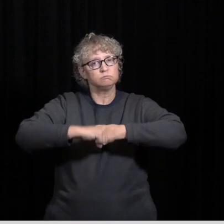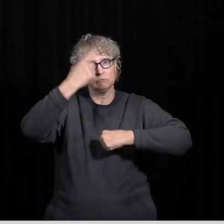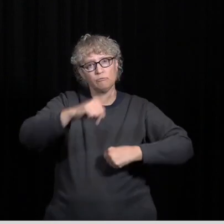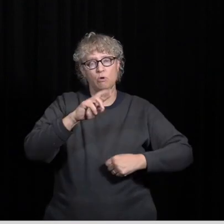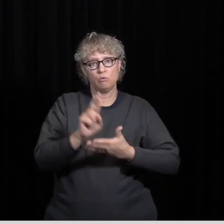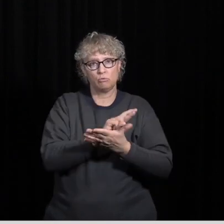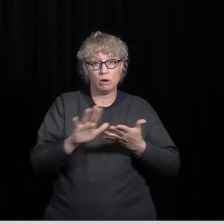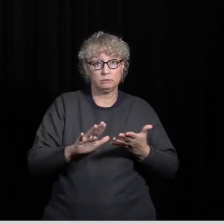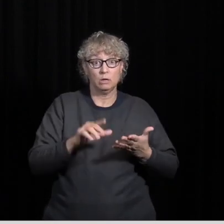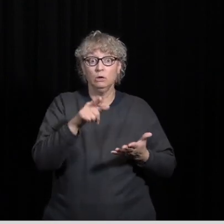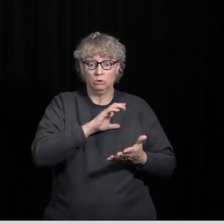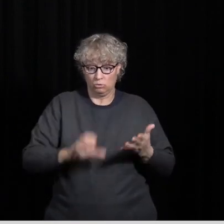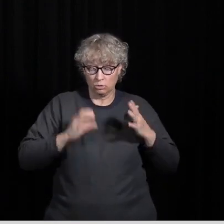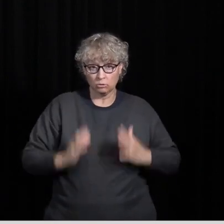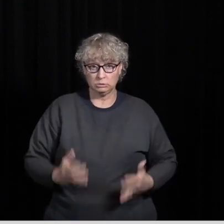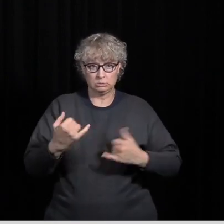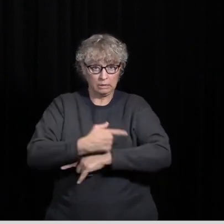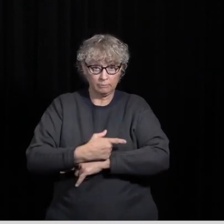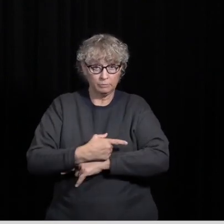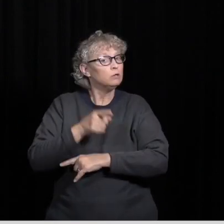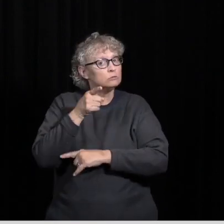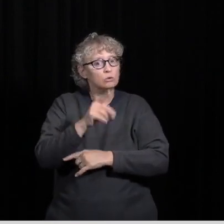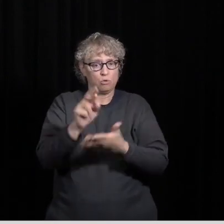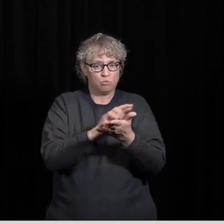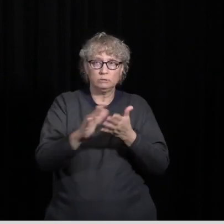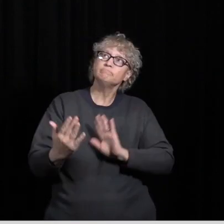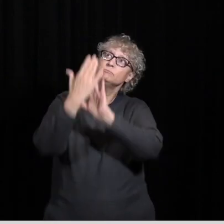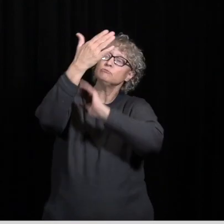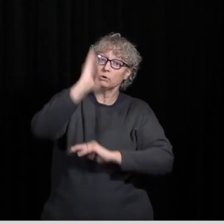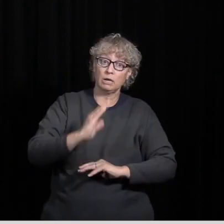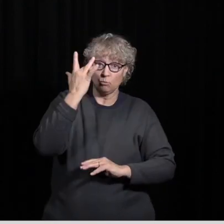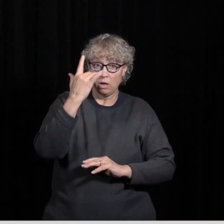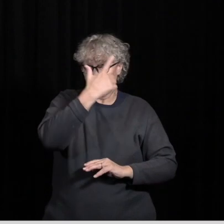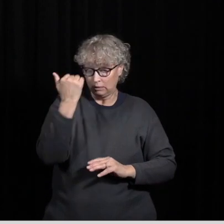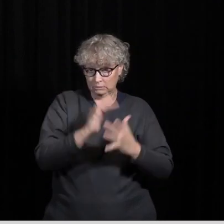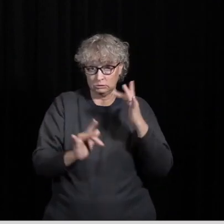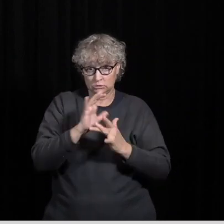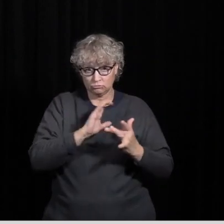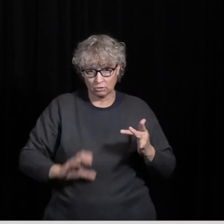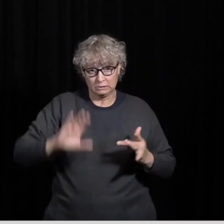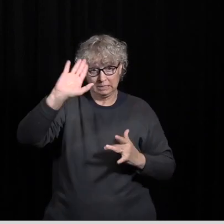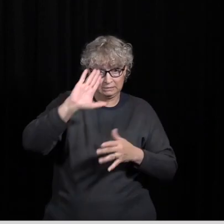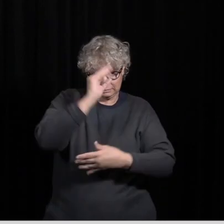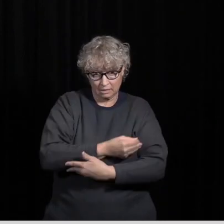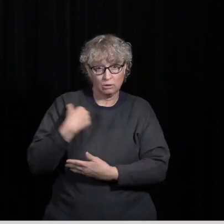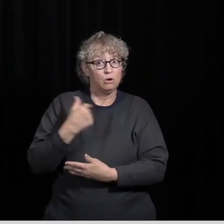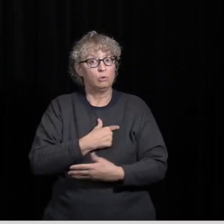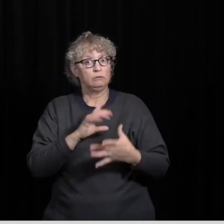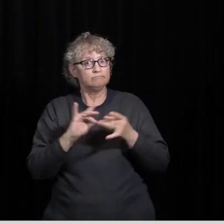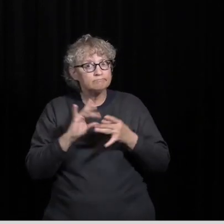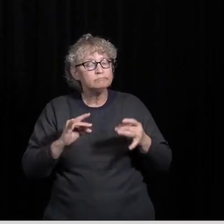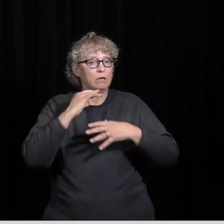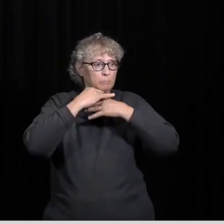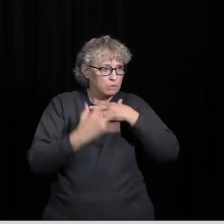understand, Christian, if you're listening today, you are righteous before God because of Jesus Christ the Son. When we talk about the blood, when we talk about the